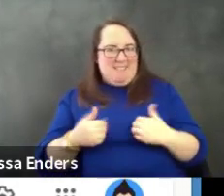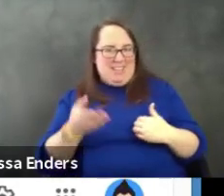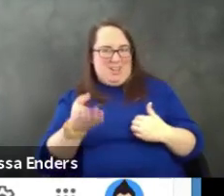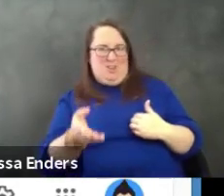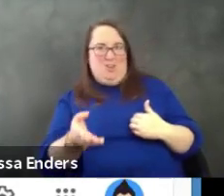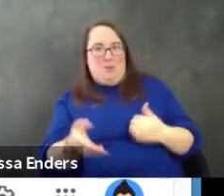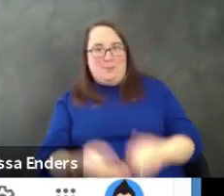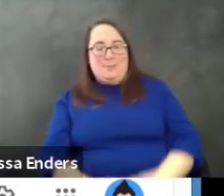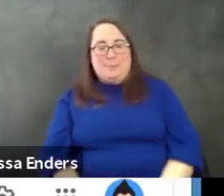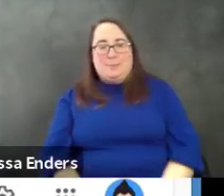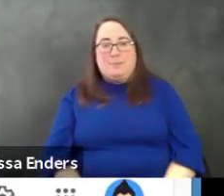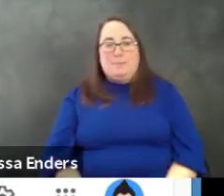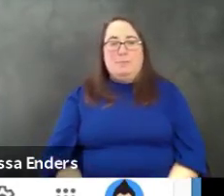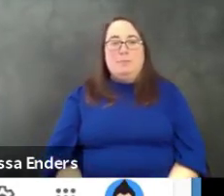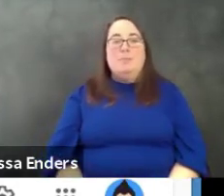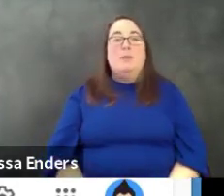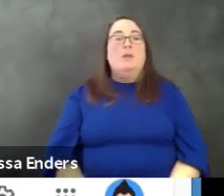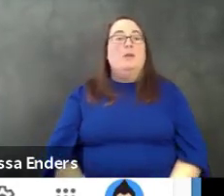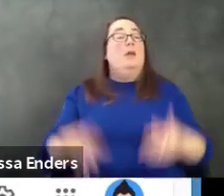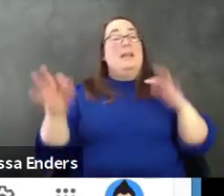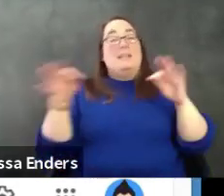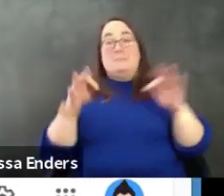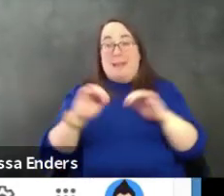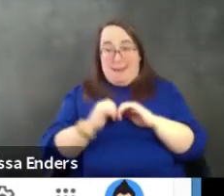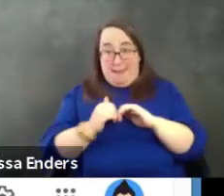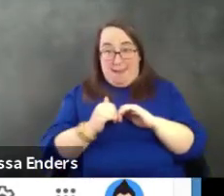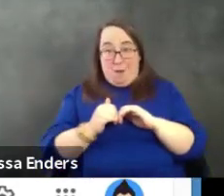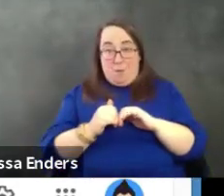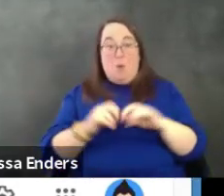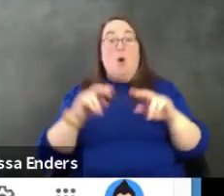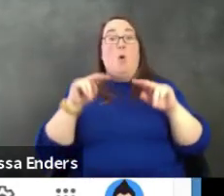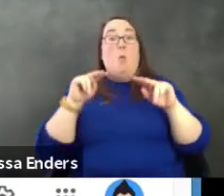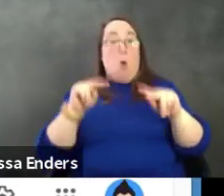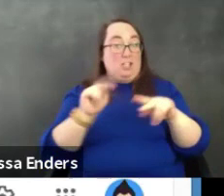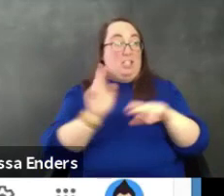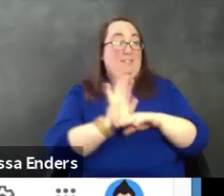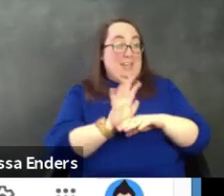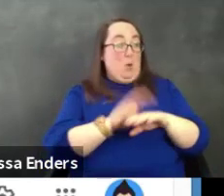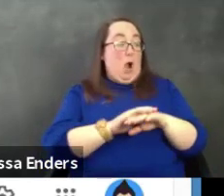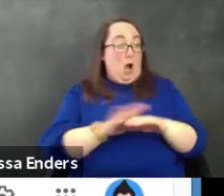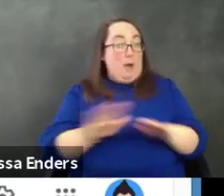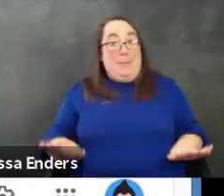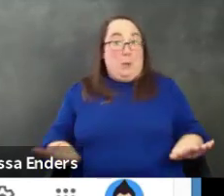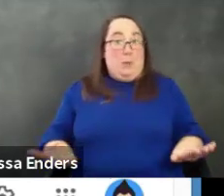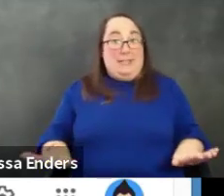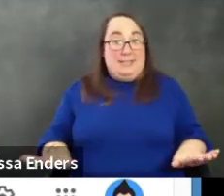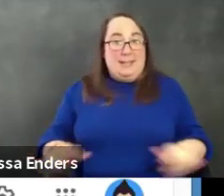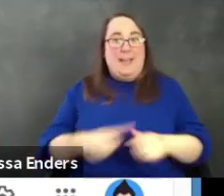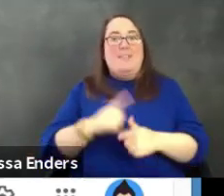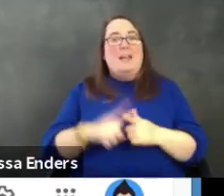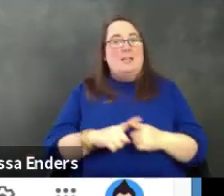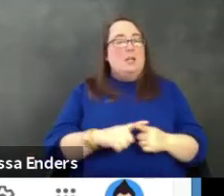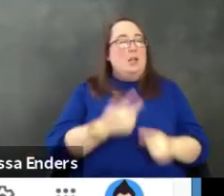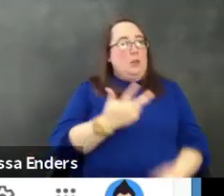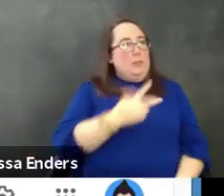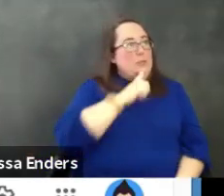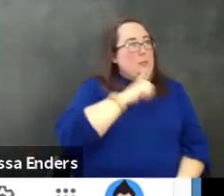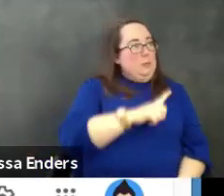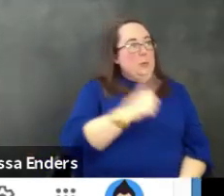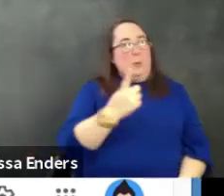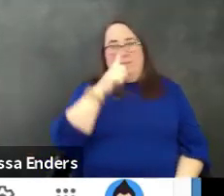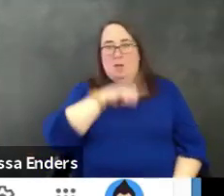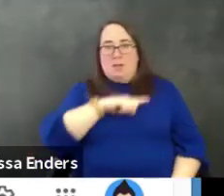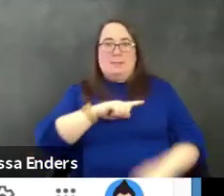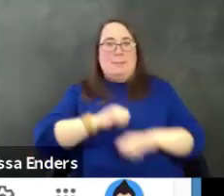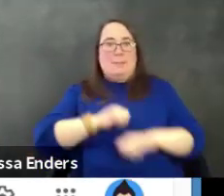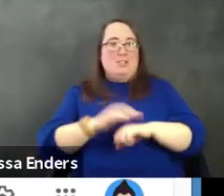example. So you would give them the instructions, watch the clip about penguins, create 3 truthful statements and 1 false statement based on the video.